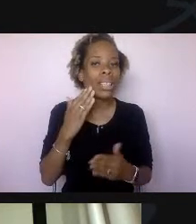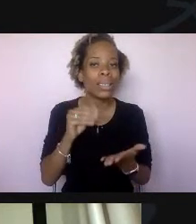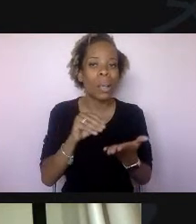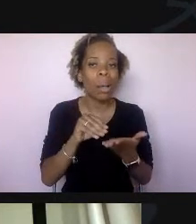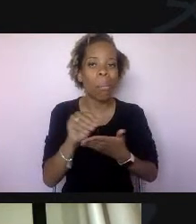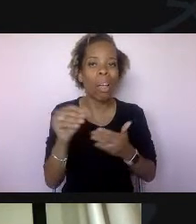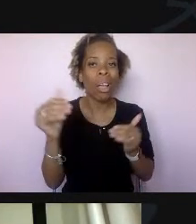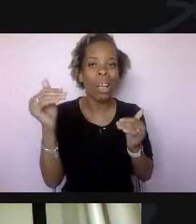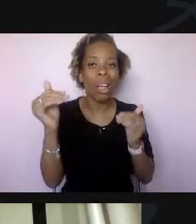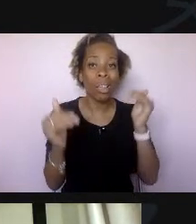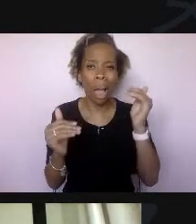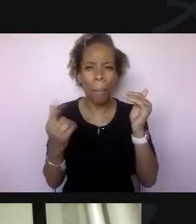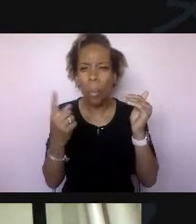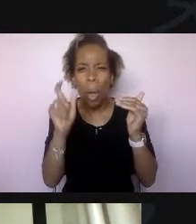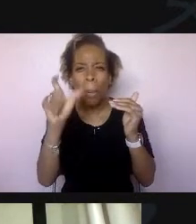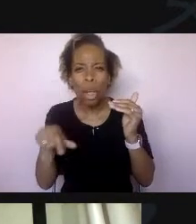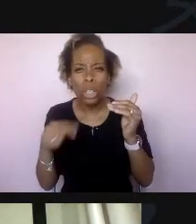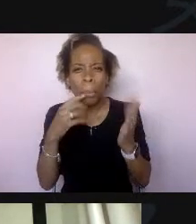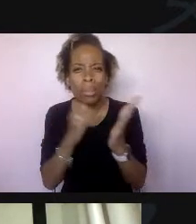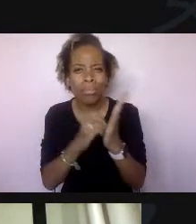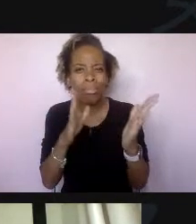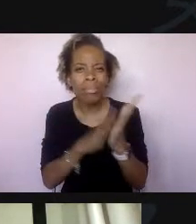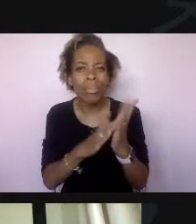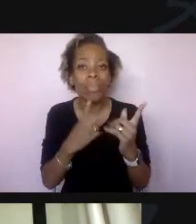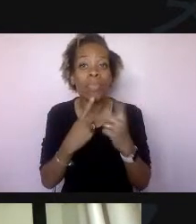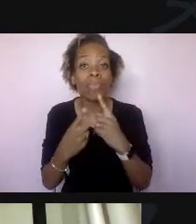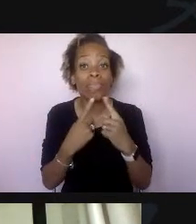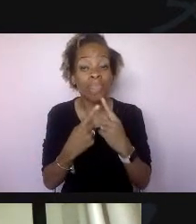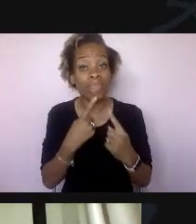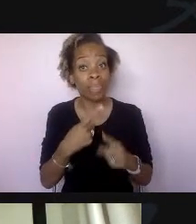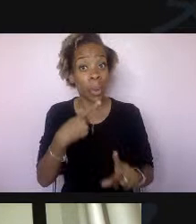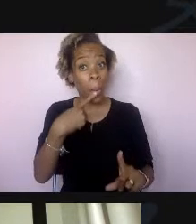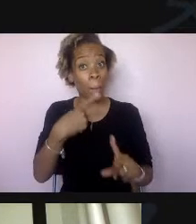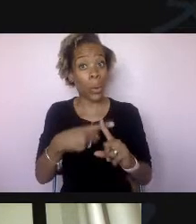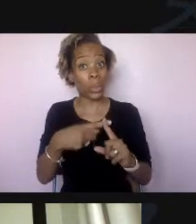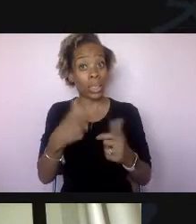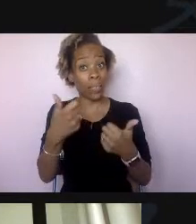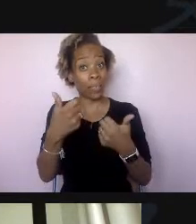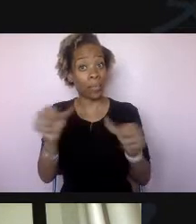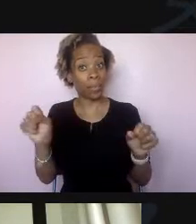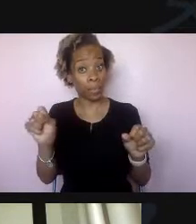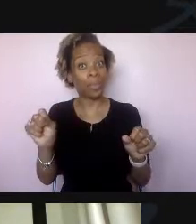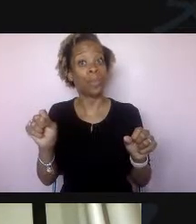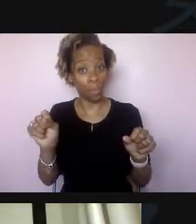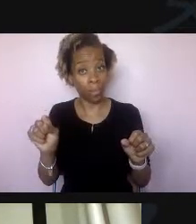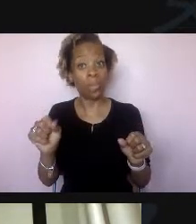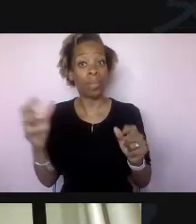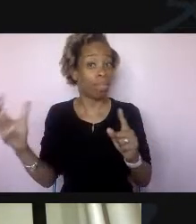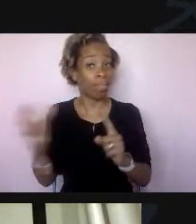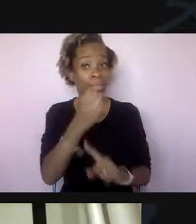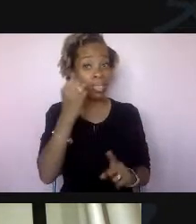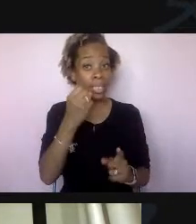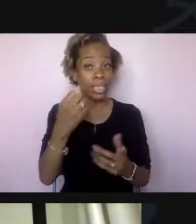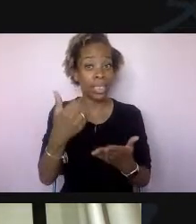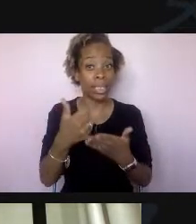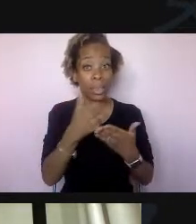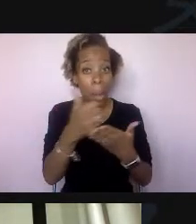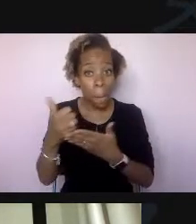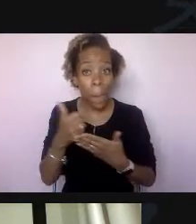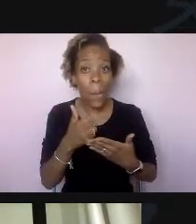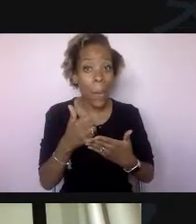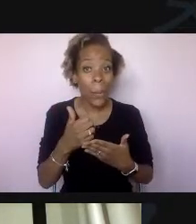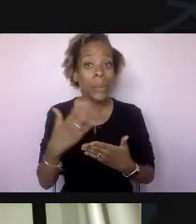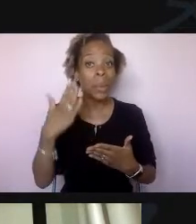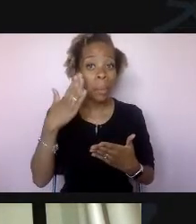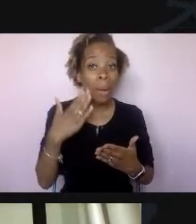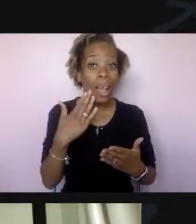in their institution, actually saying it was positive. A positive gap in favour of Black and minority ethnic workers, but actually